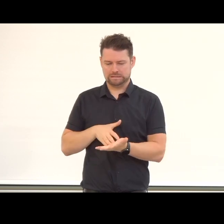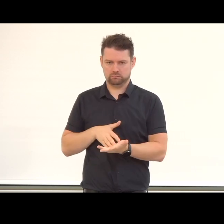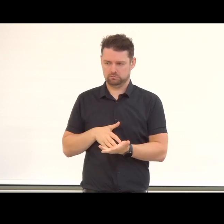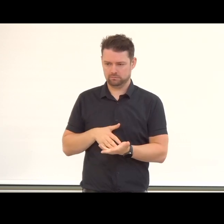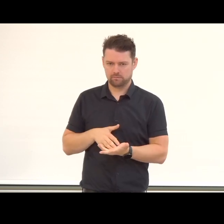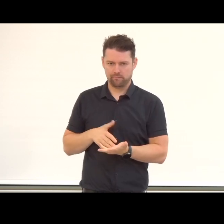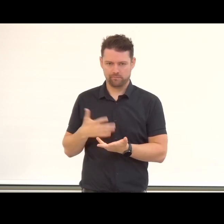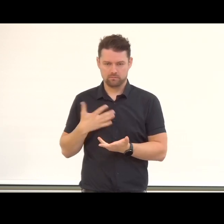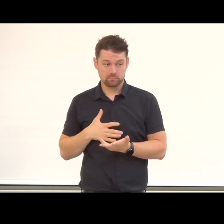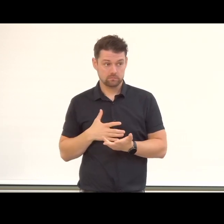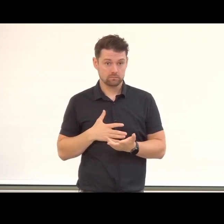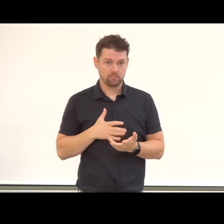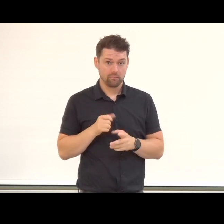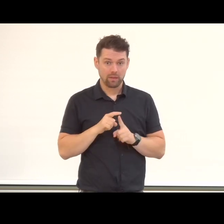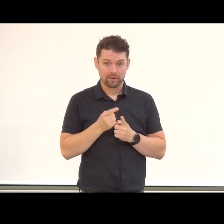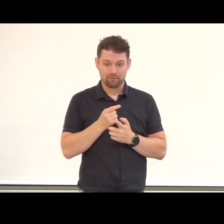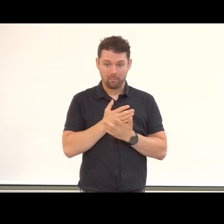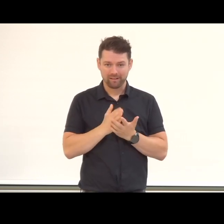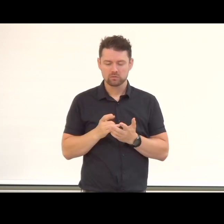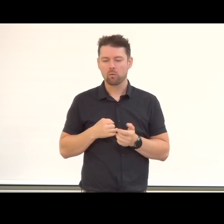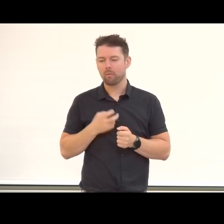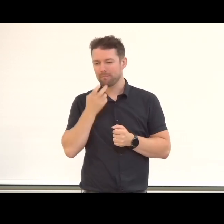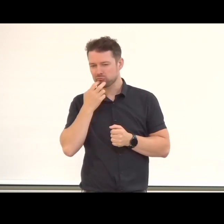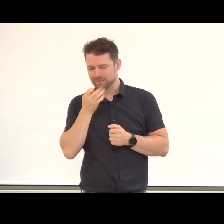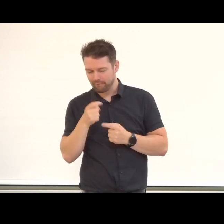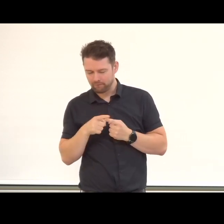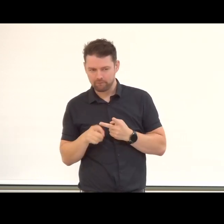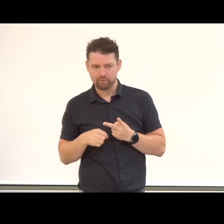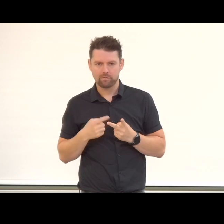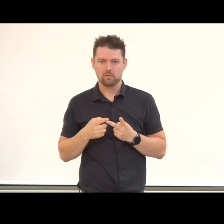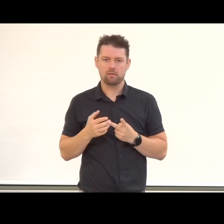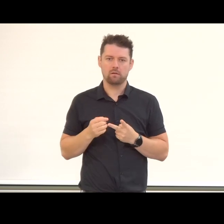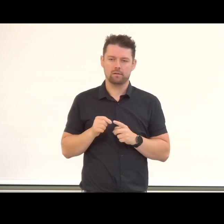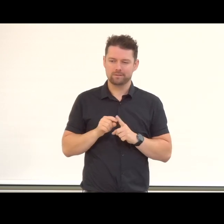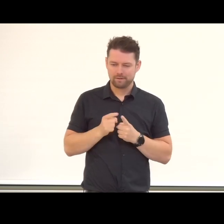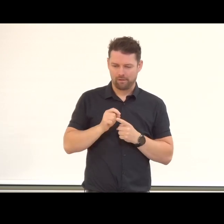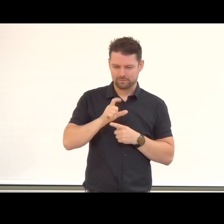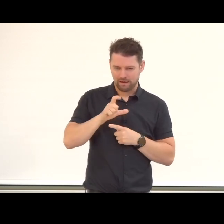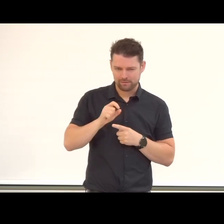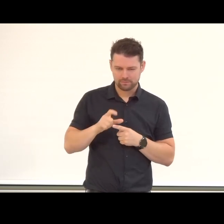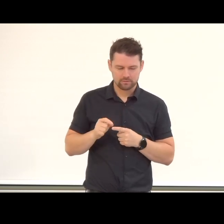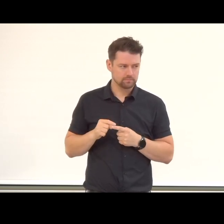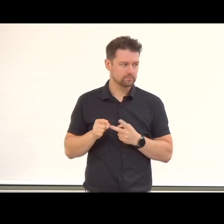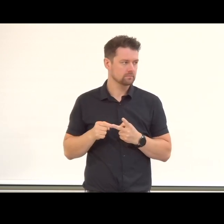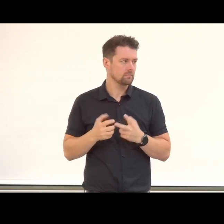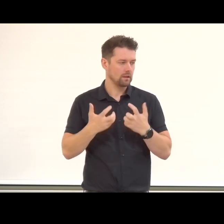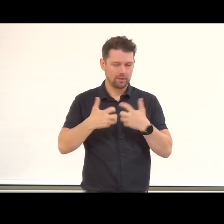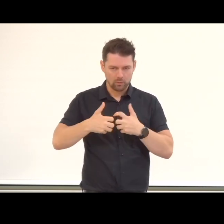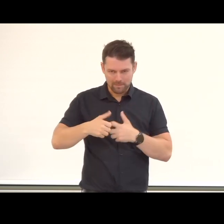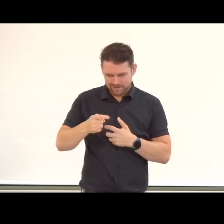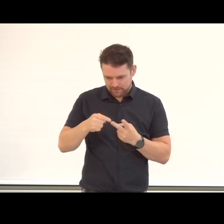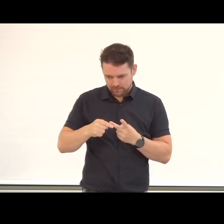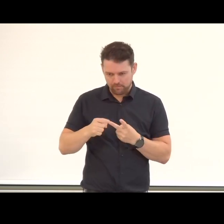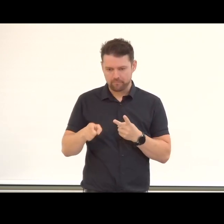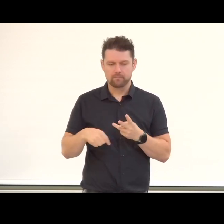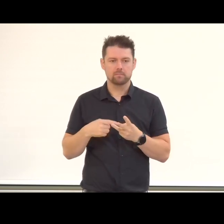to the component parts. Okay, you have these batteries, they have these capacities and so on. We have a computer in there, we have this in there.